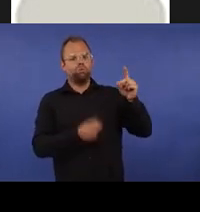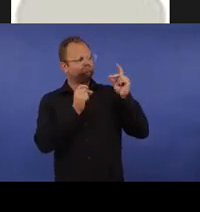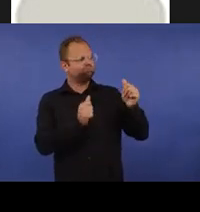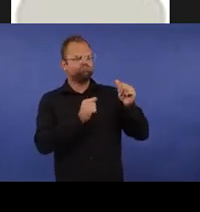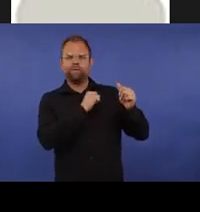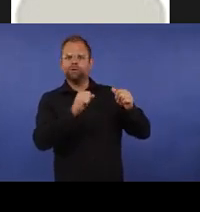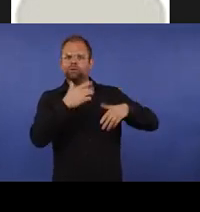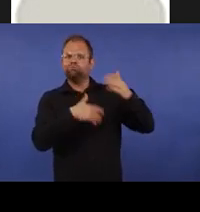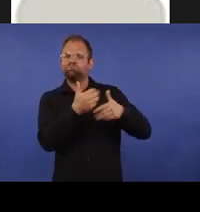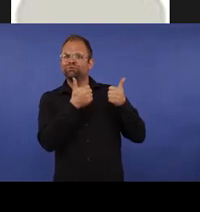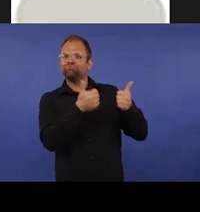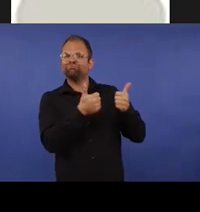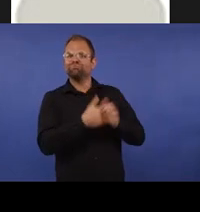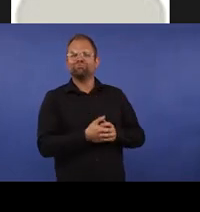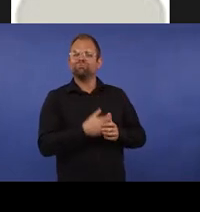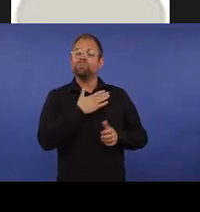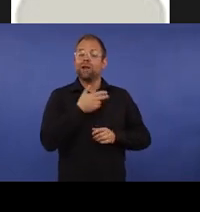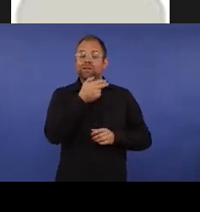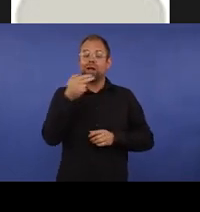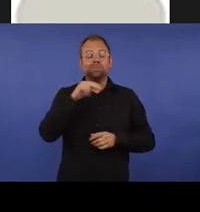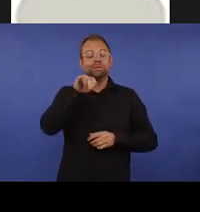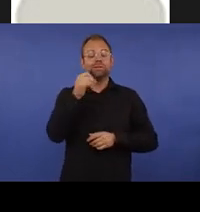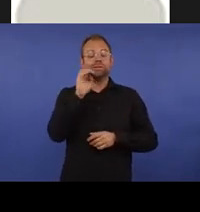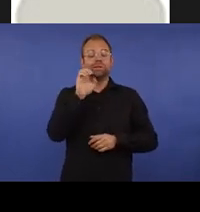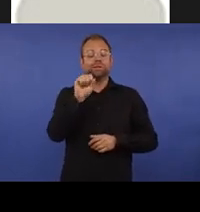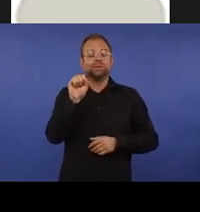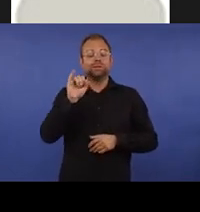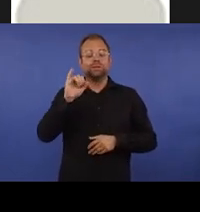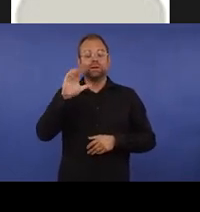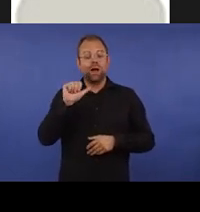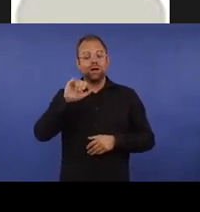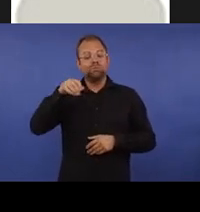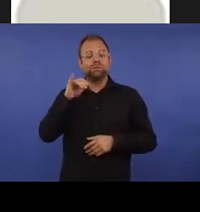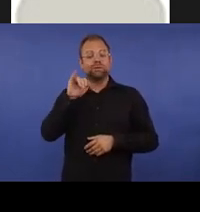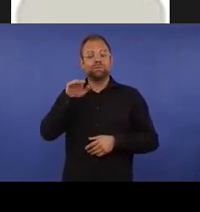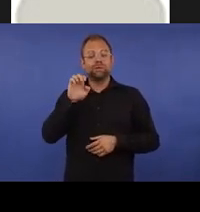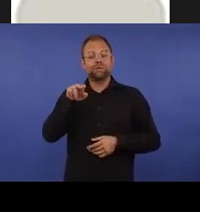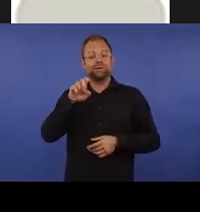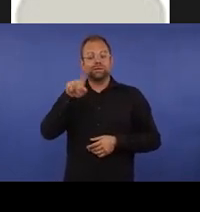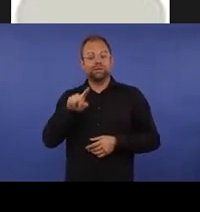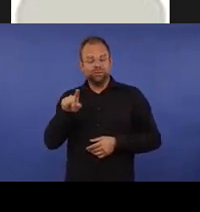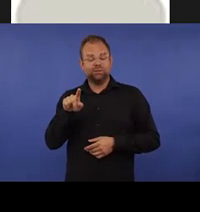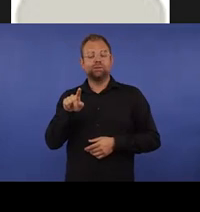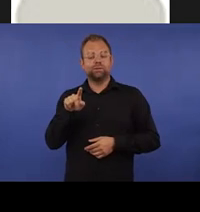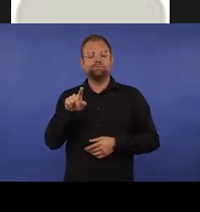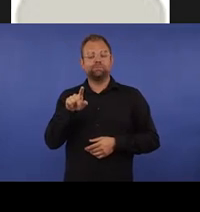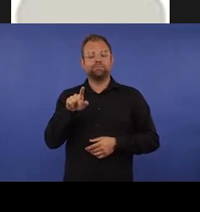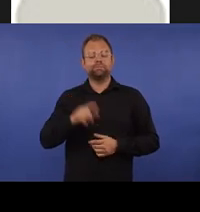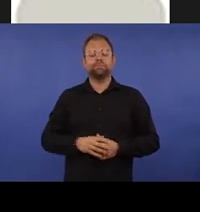So to begin, I would say to understand how independent living has changed during